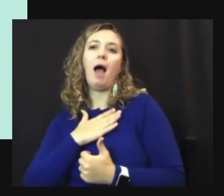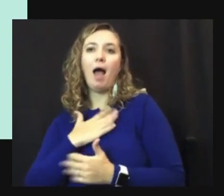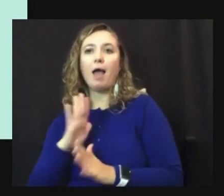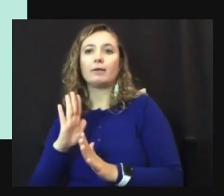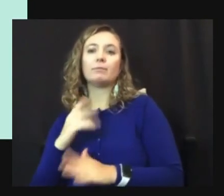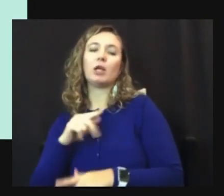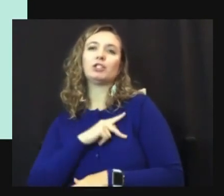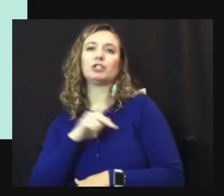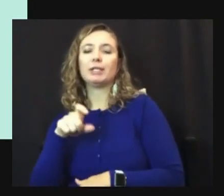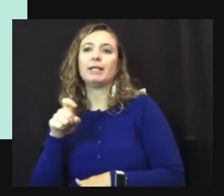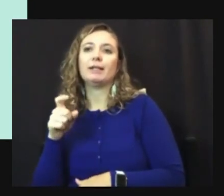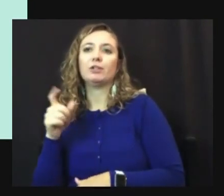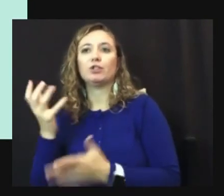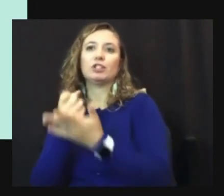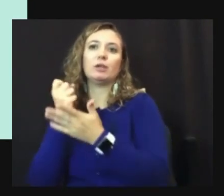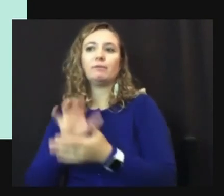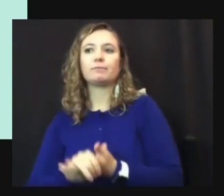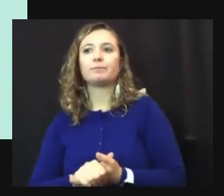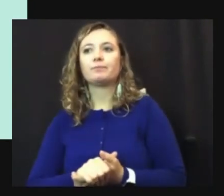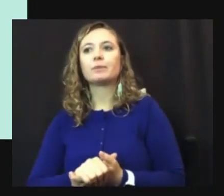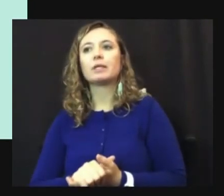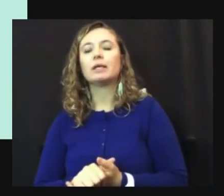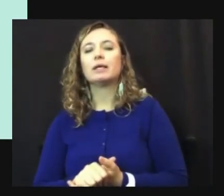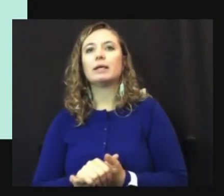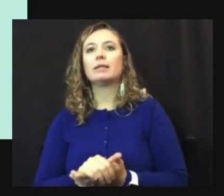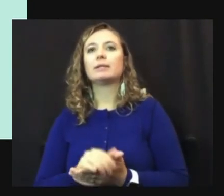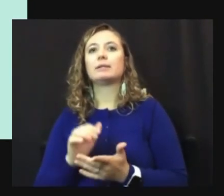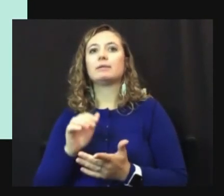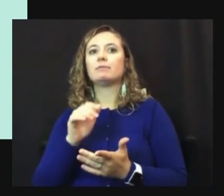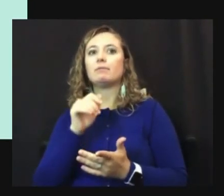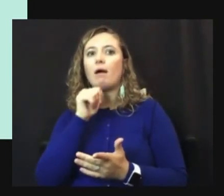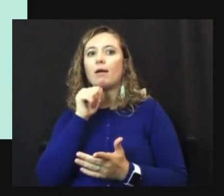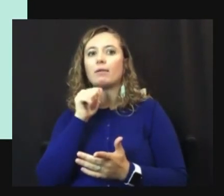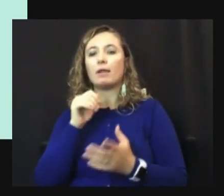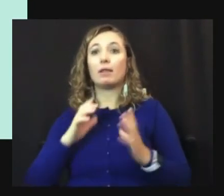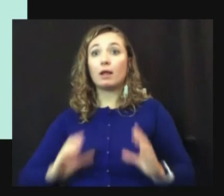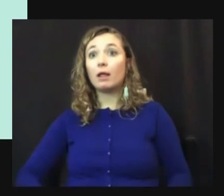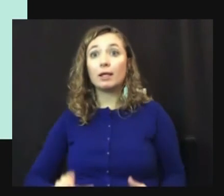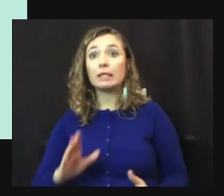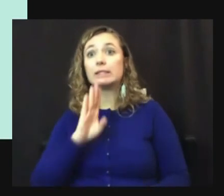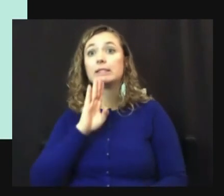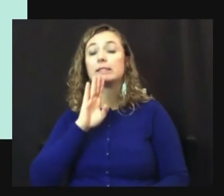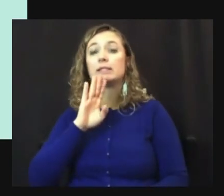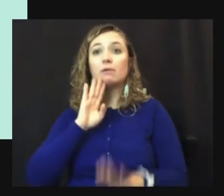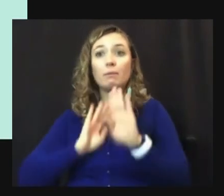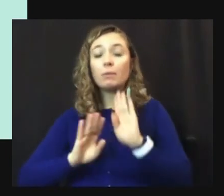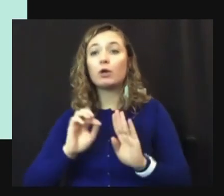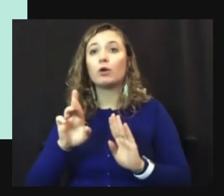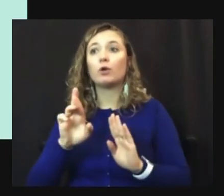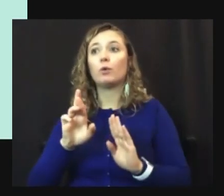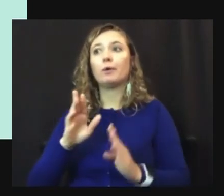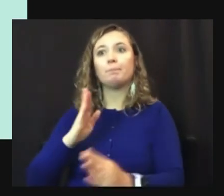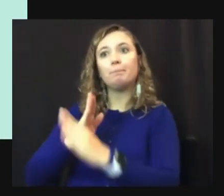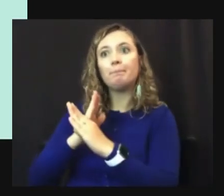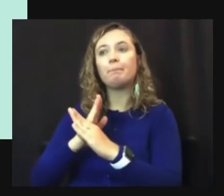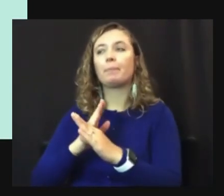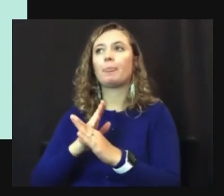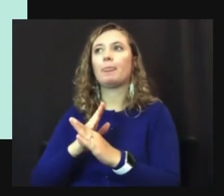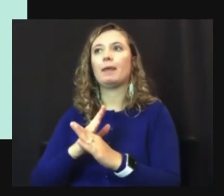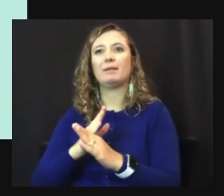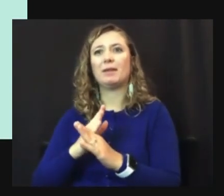is not the problem. It's not that they're stubborn. It's not that they're not engaging. It's not that they're blocking. And this is all language that gets used in psychotherapy a